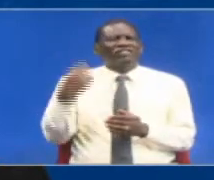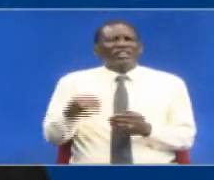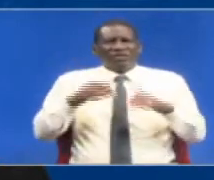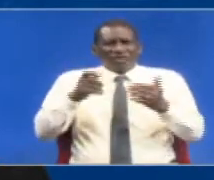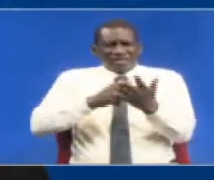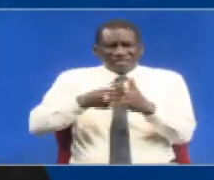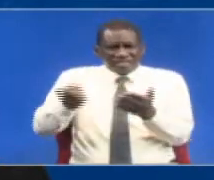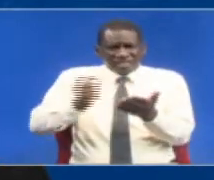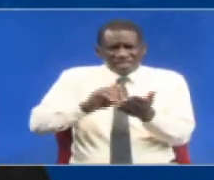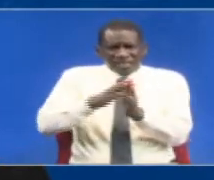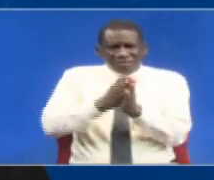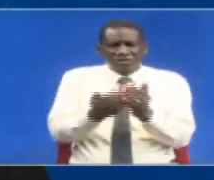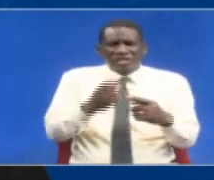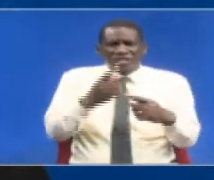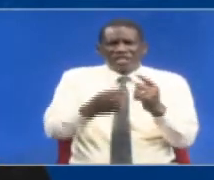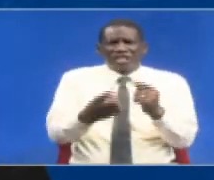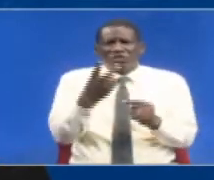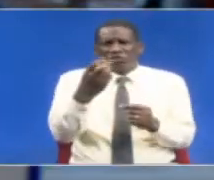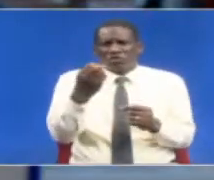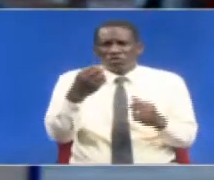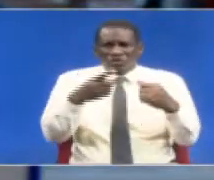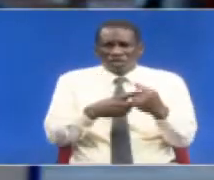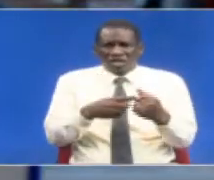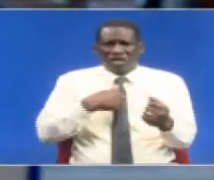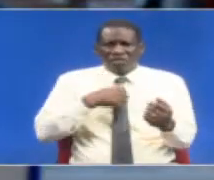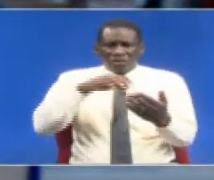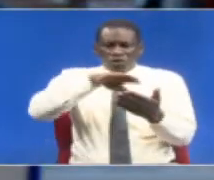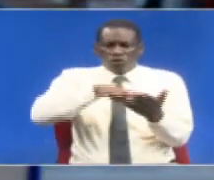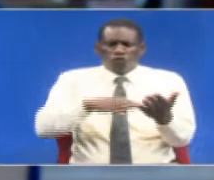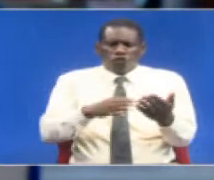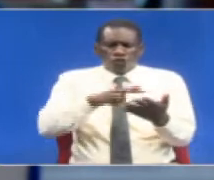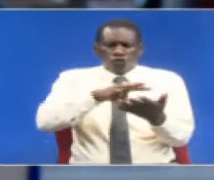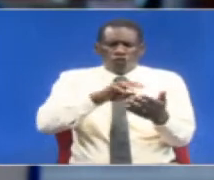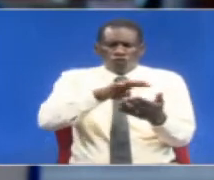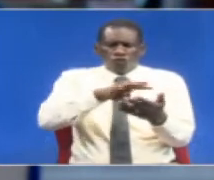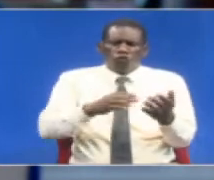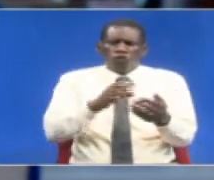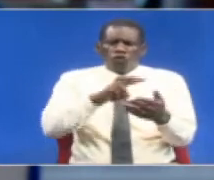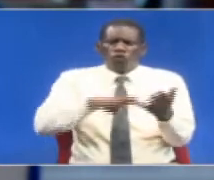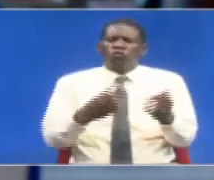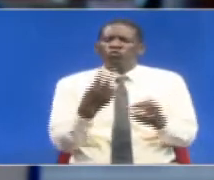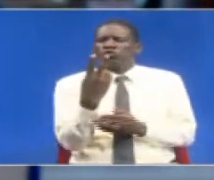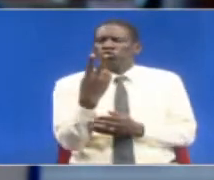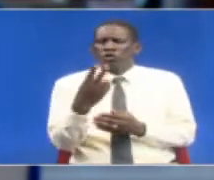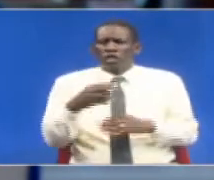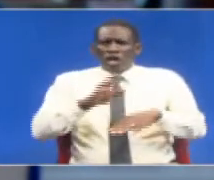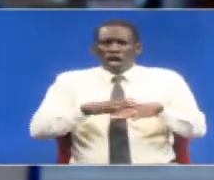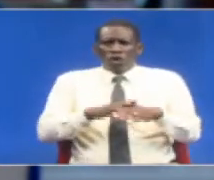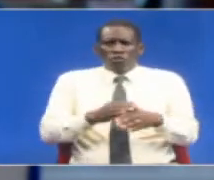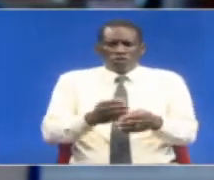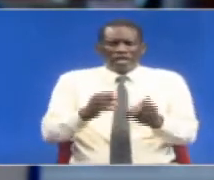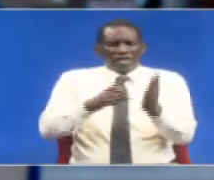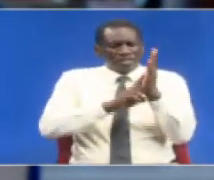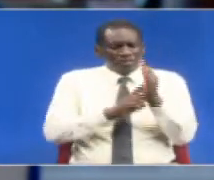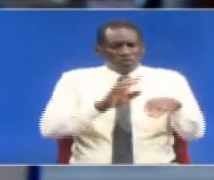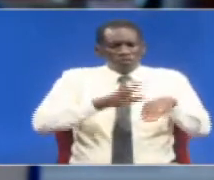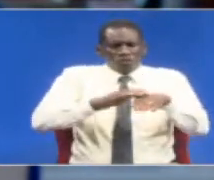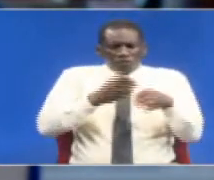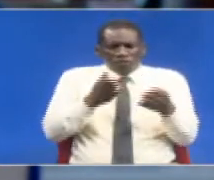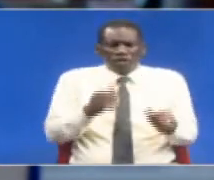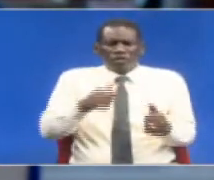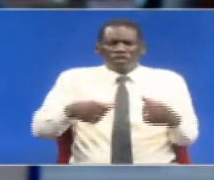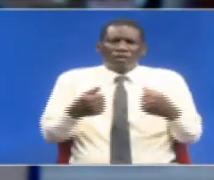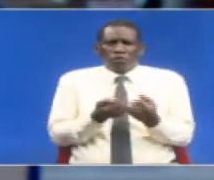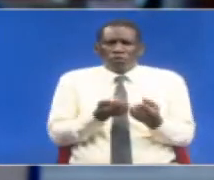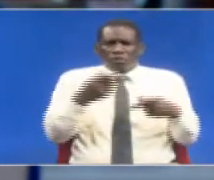in 2006. I was in Form 2. I'm the perfectest example of good things happen to those who wait. Because